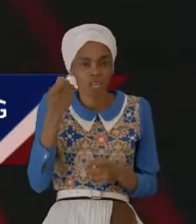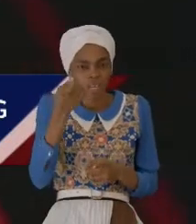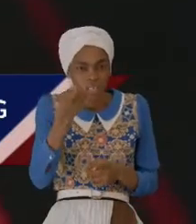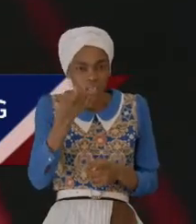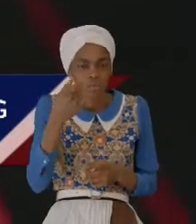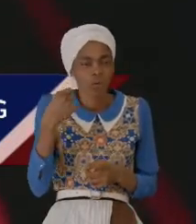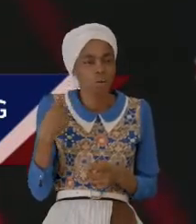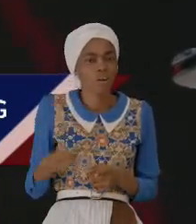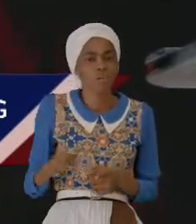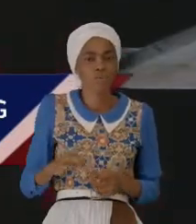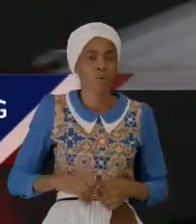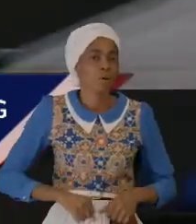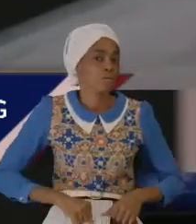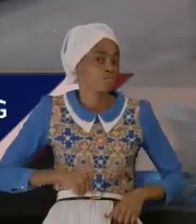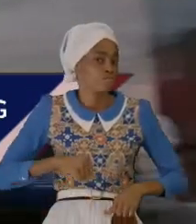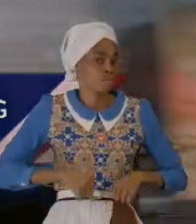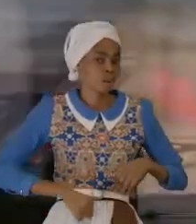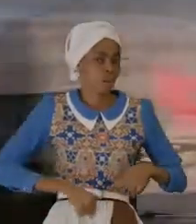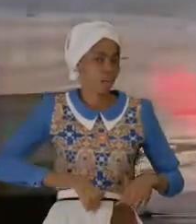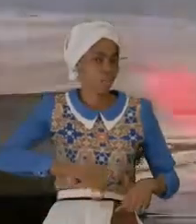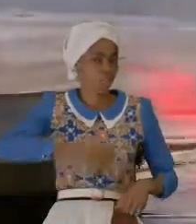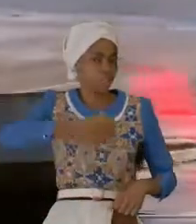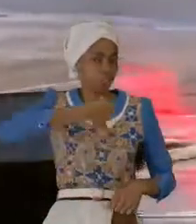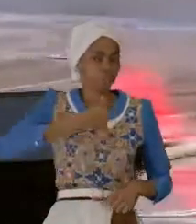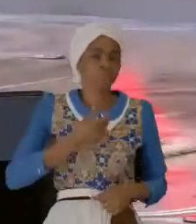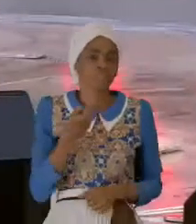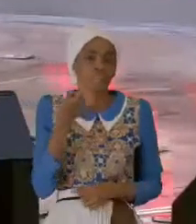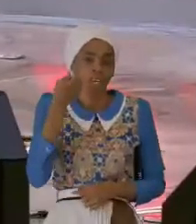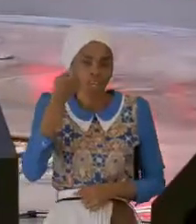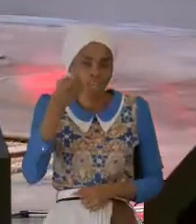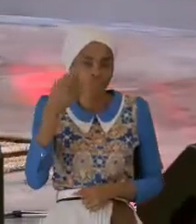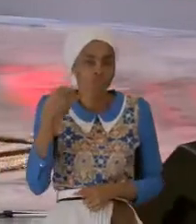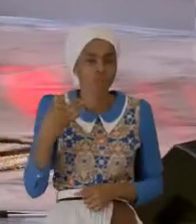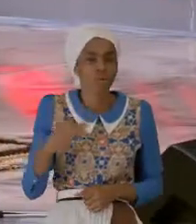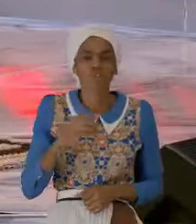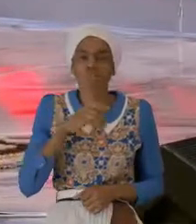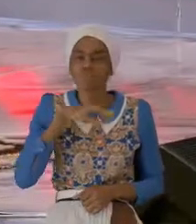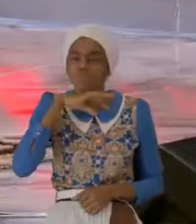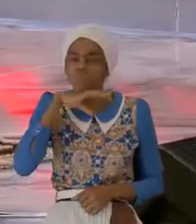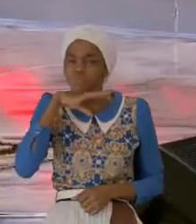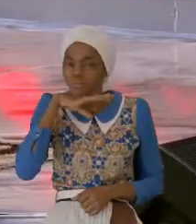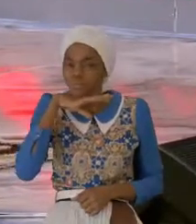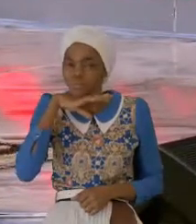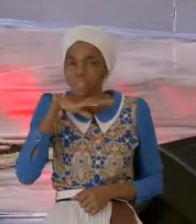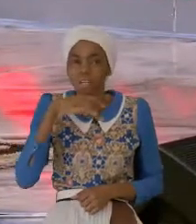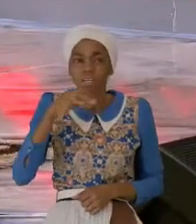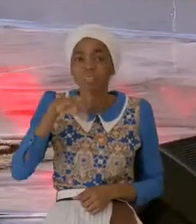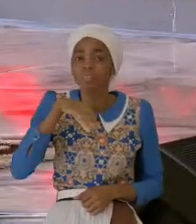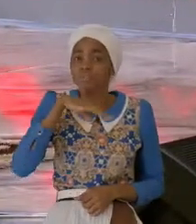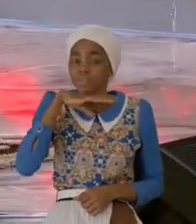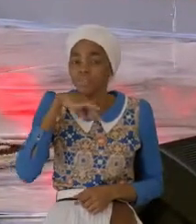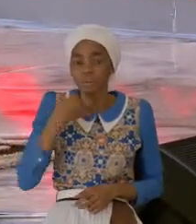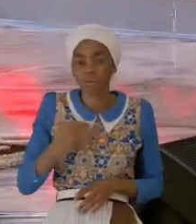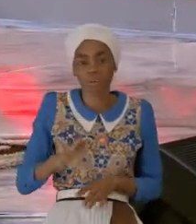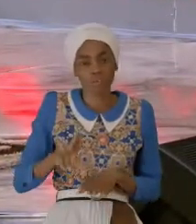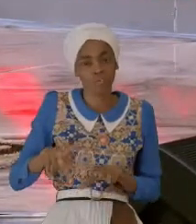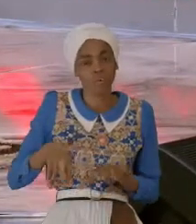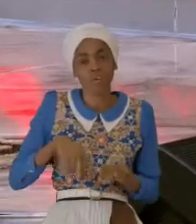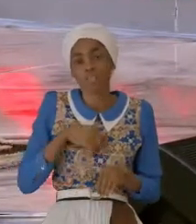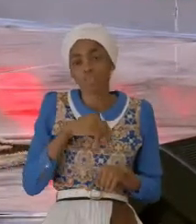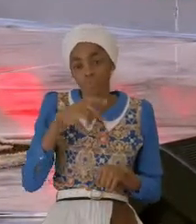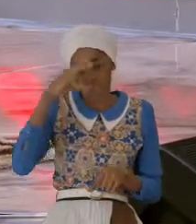a little lamb of the privity like the privity of the human nature that